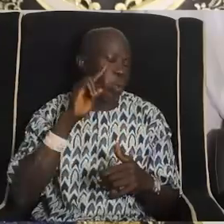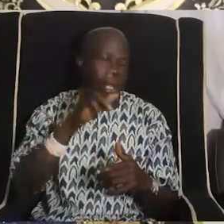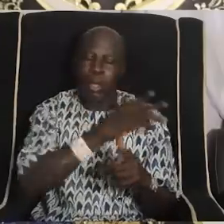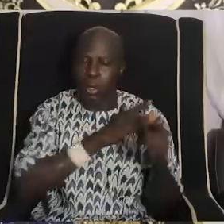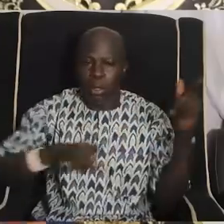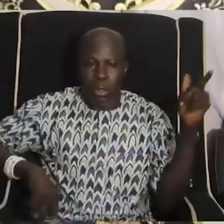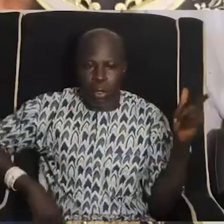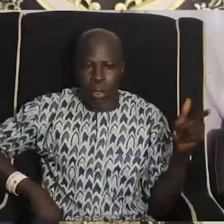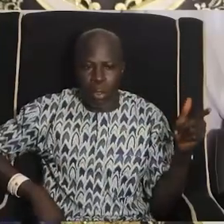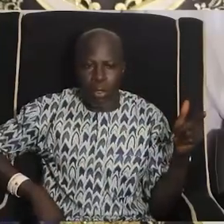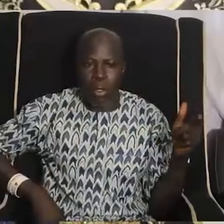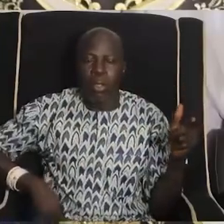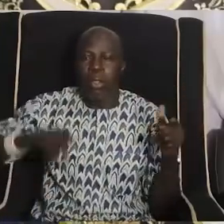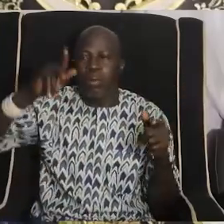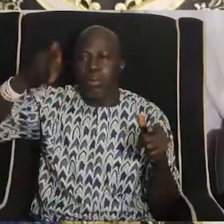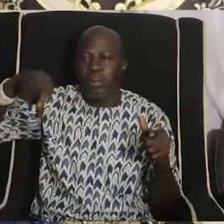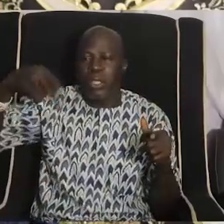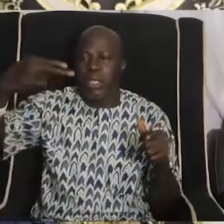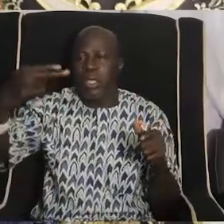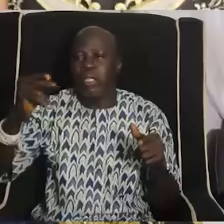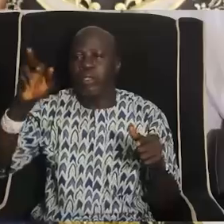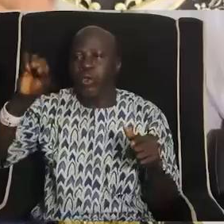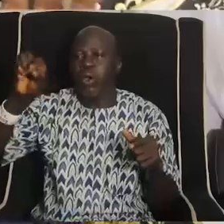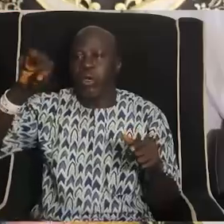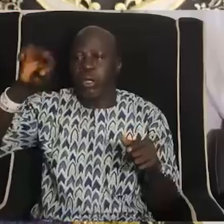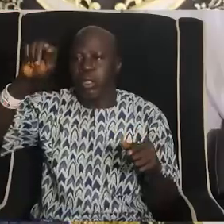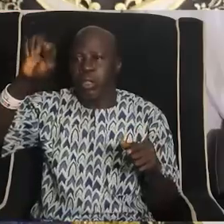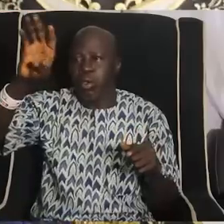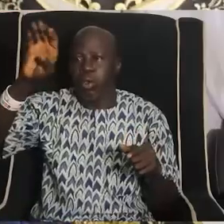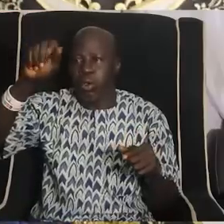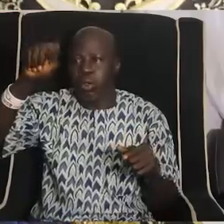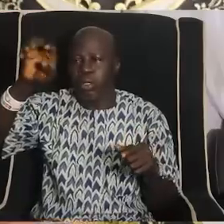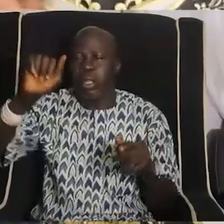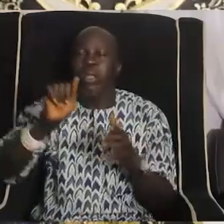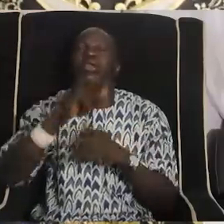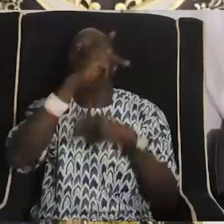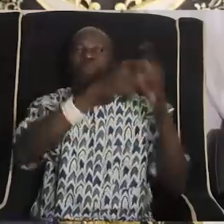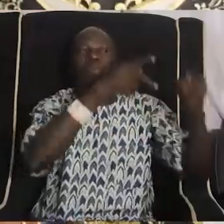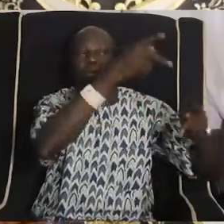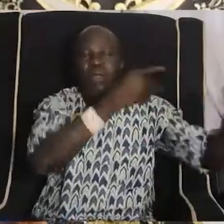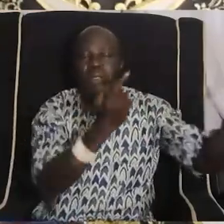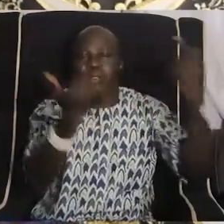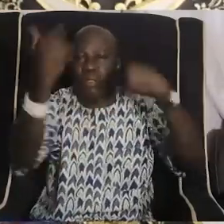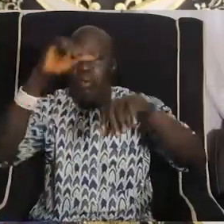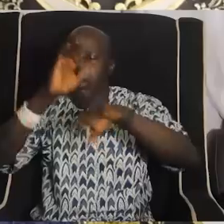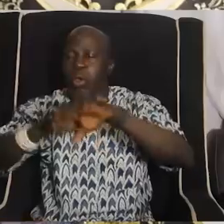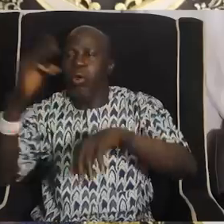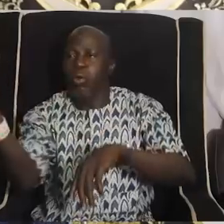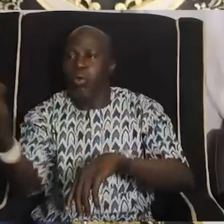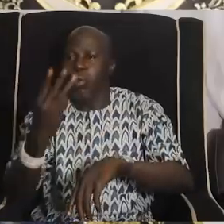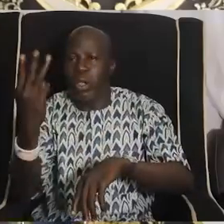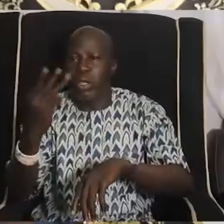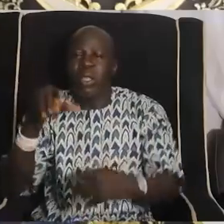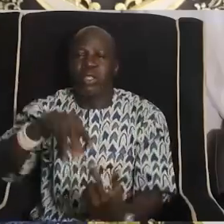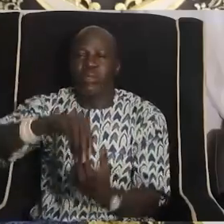Jesus name our Lord. Port Harcourt. Eko Mora. Happy preparation. Wolimbo. Prophet is coming. Ni ojo Wednesday. On Wednesday.